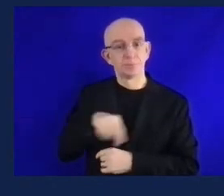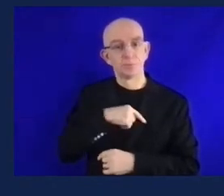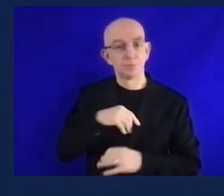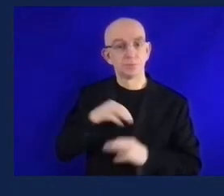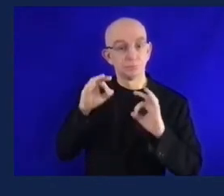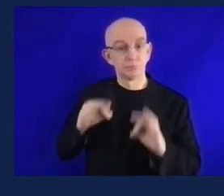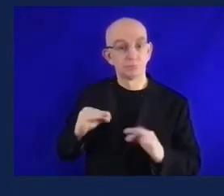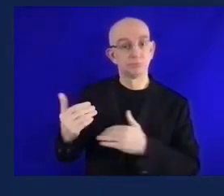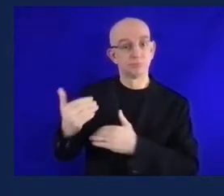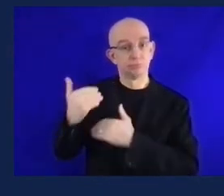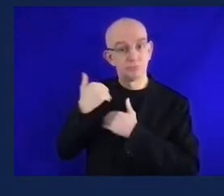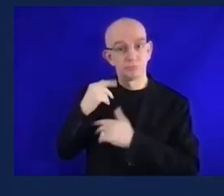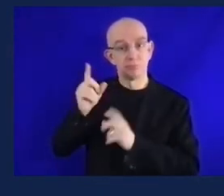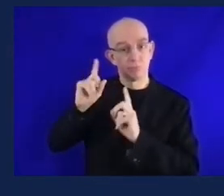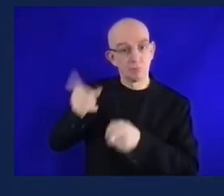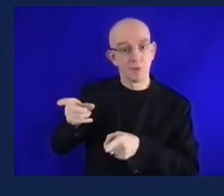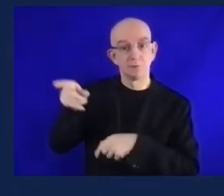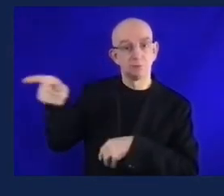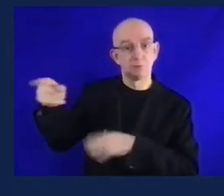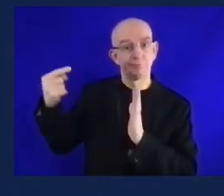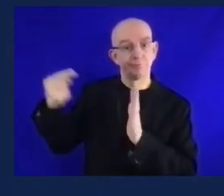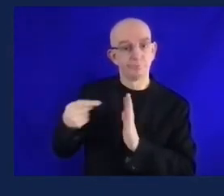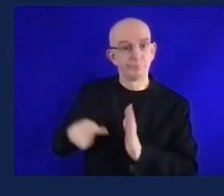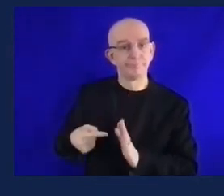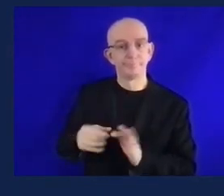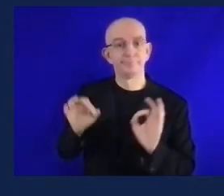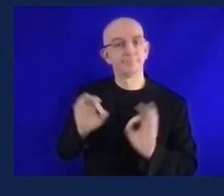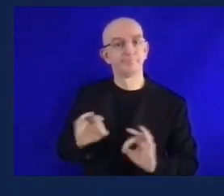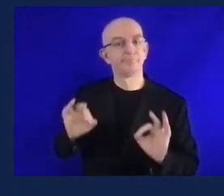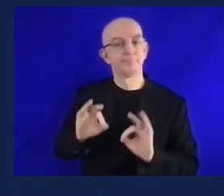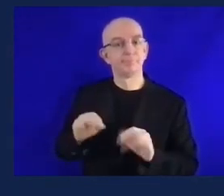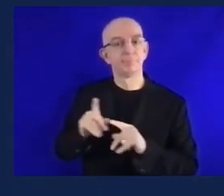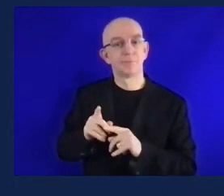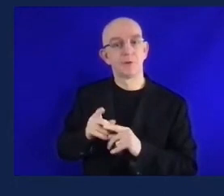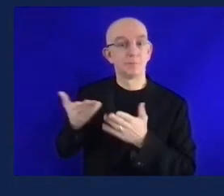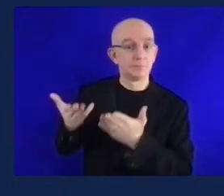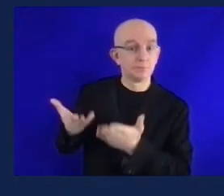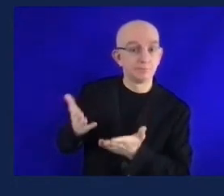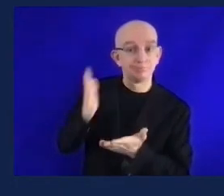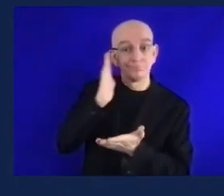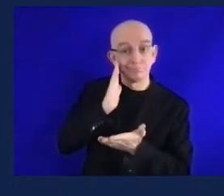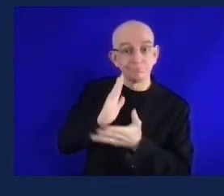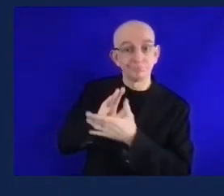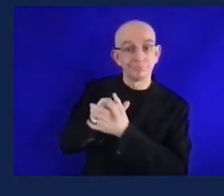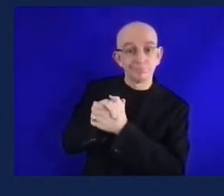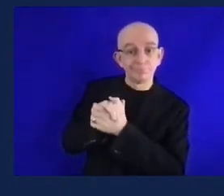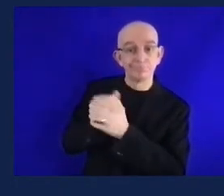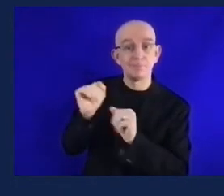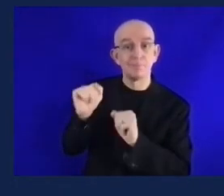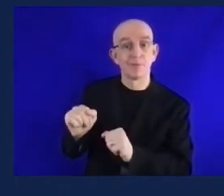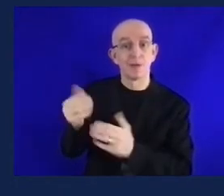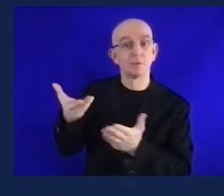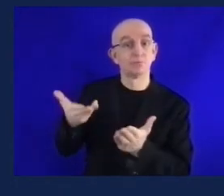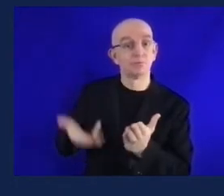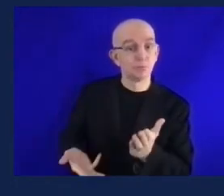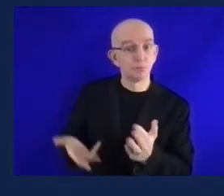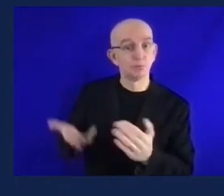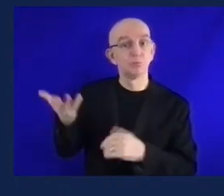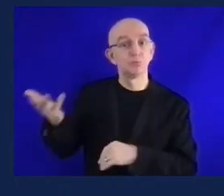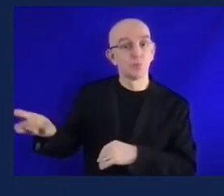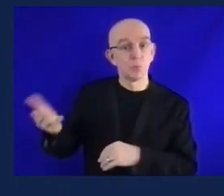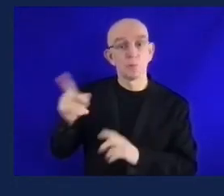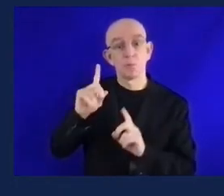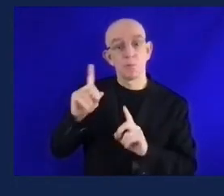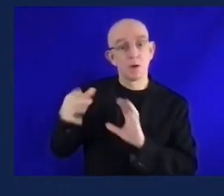had from FIFA has been incredibly encouraging. It's been a really exciting risk assessment to carry out, and I think